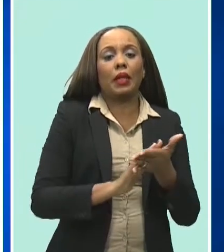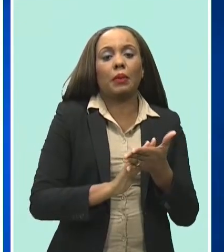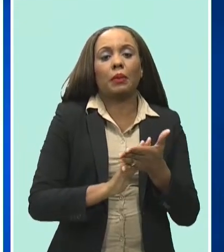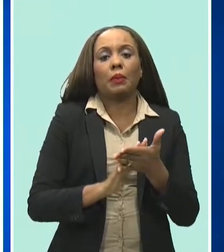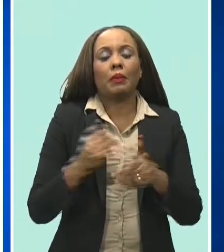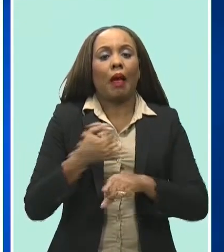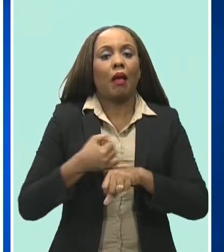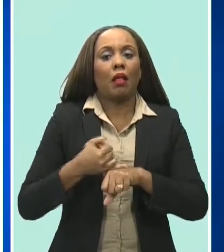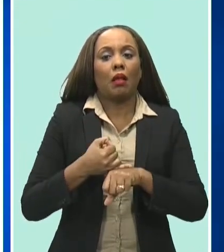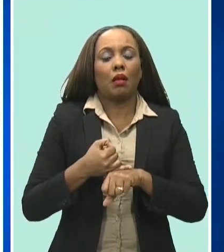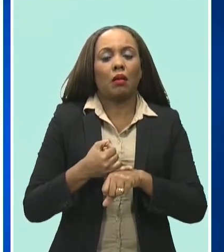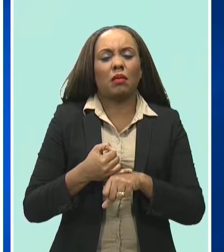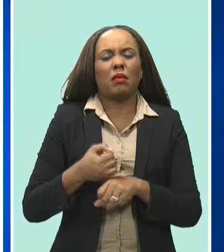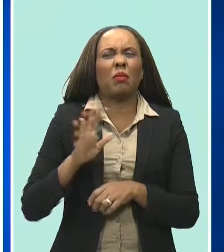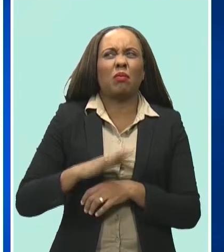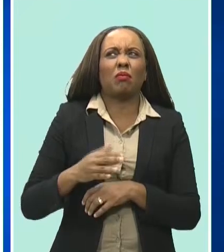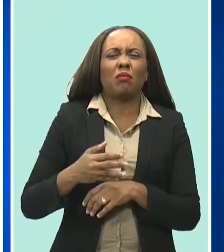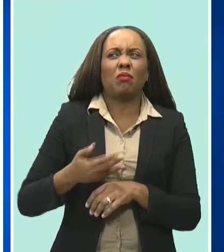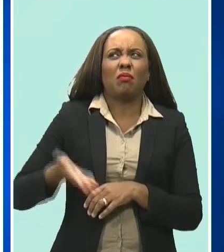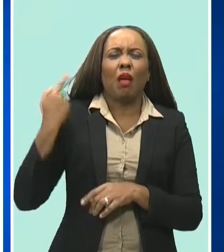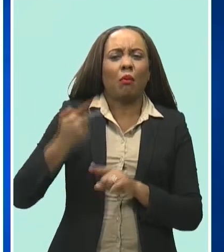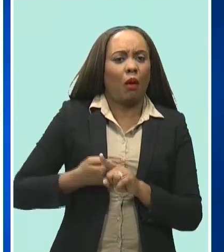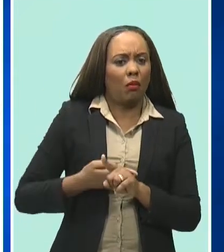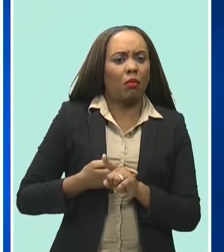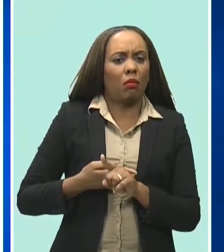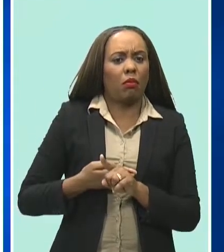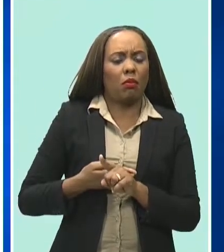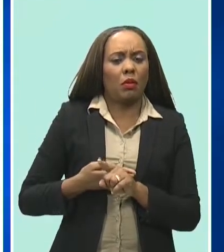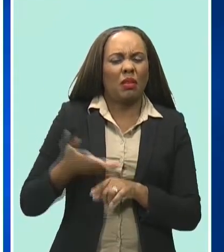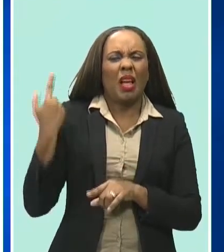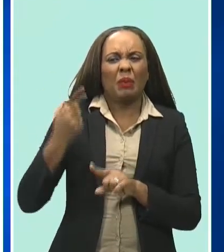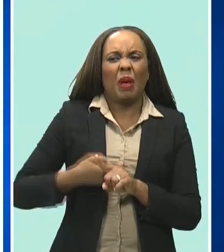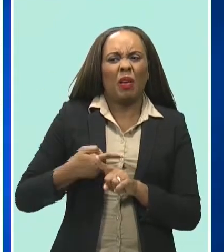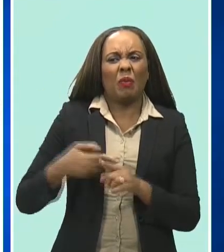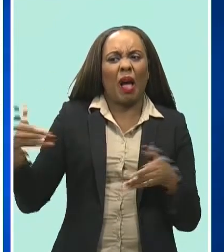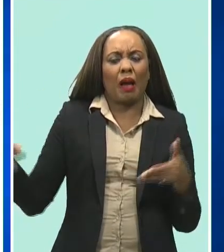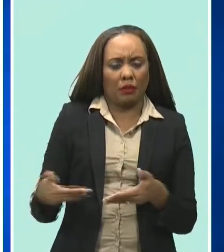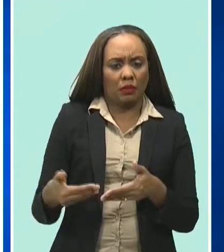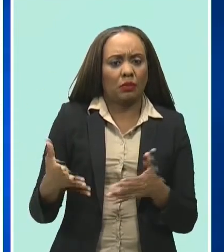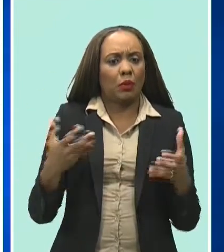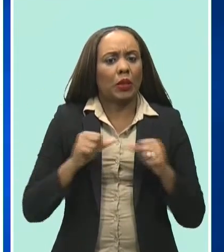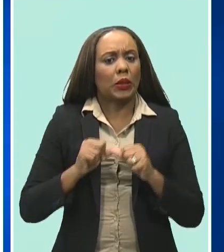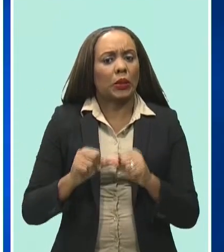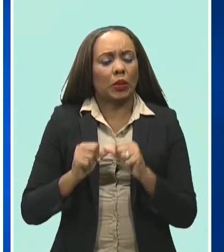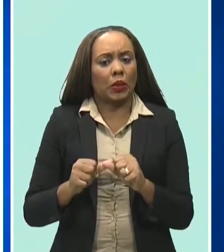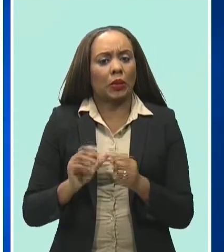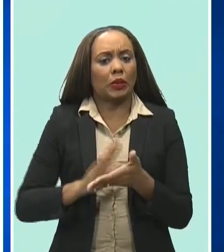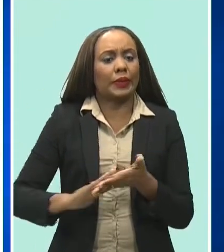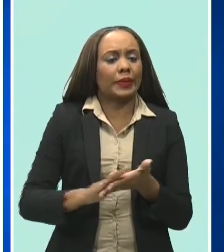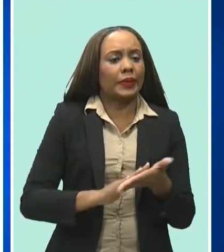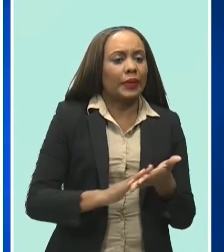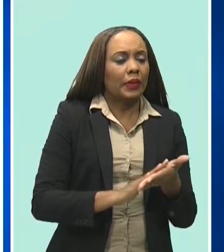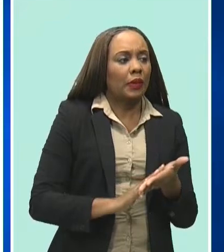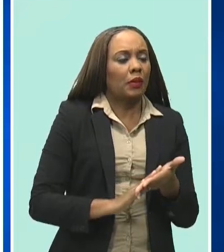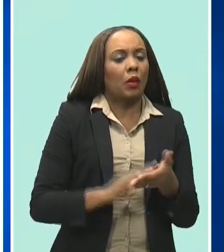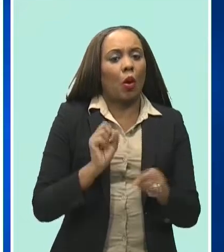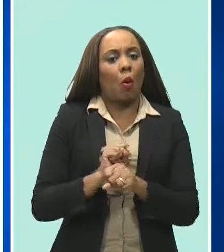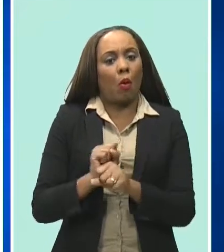a month ago, and which we intend to continue the service at the